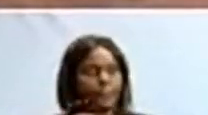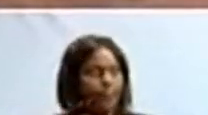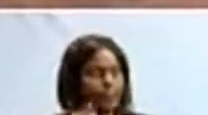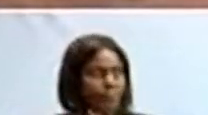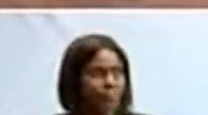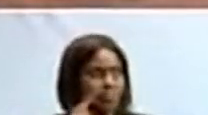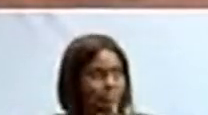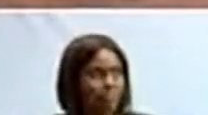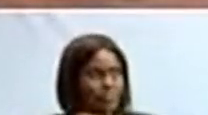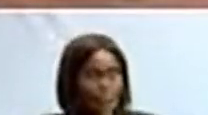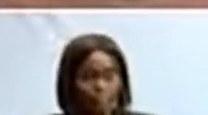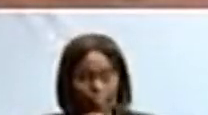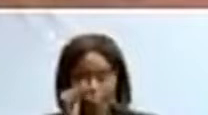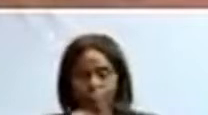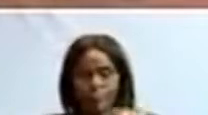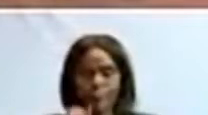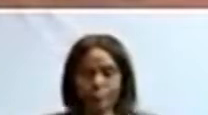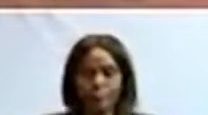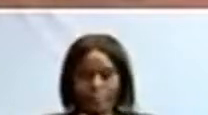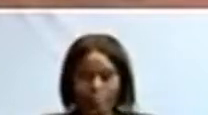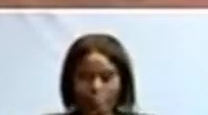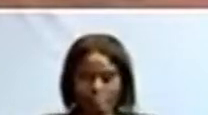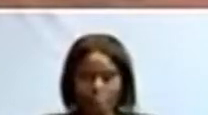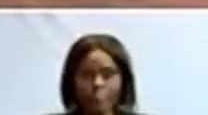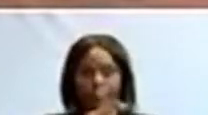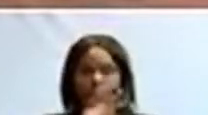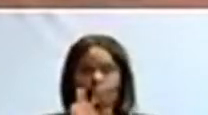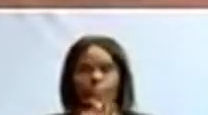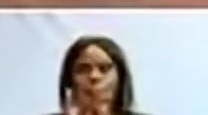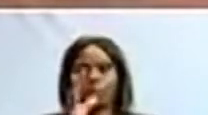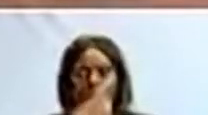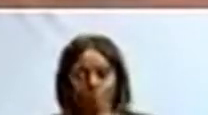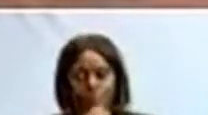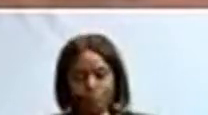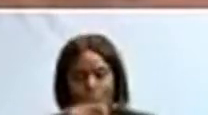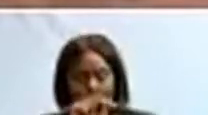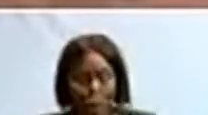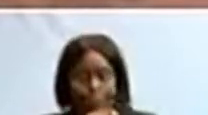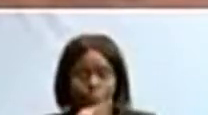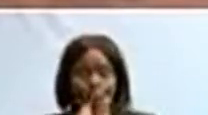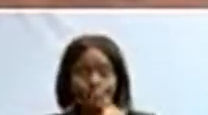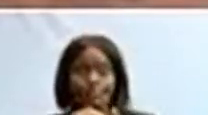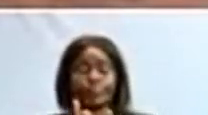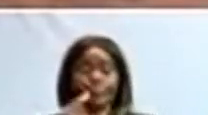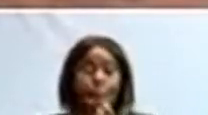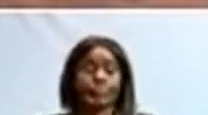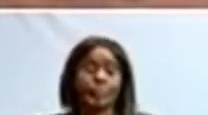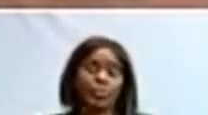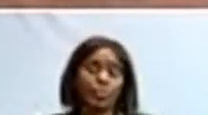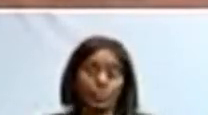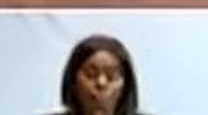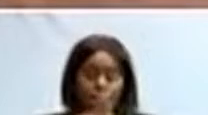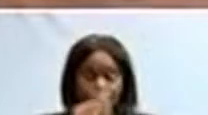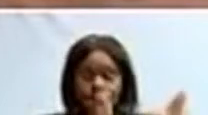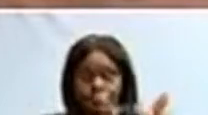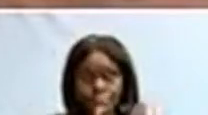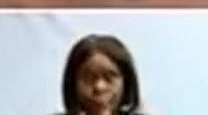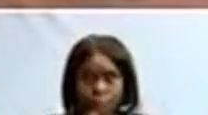the completion of the capital projects which were meant